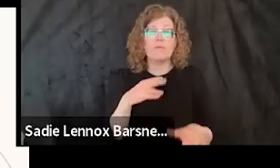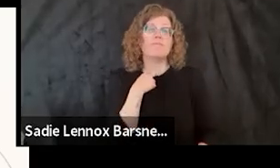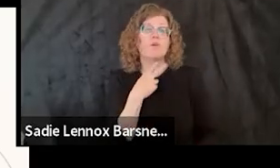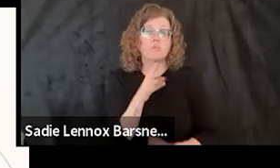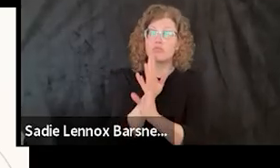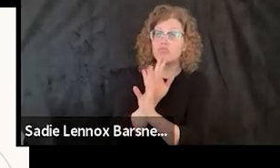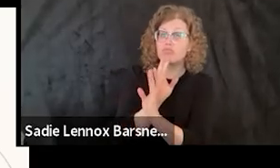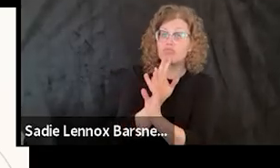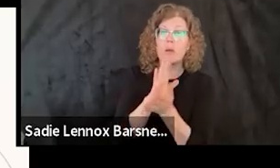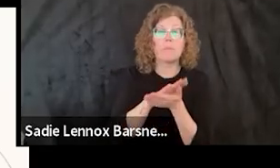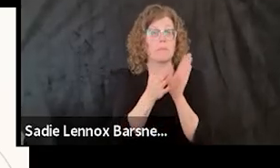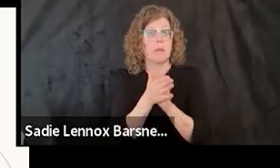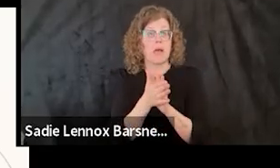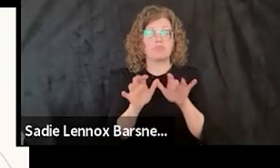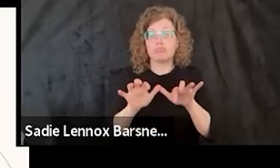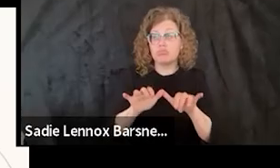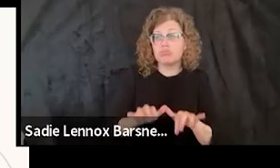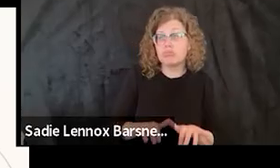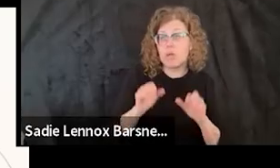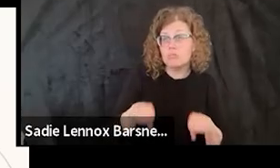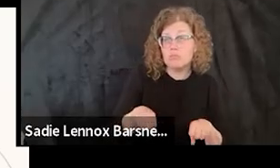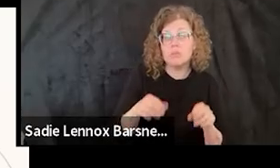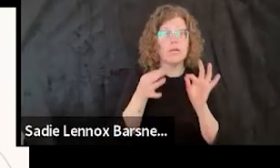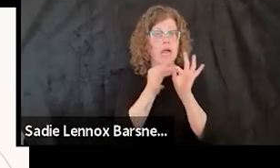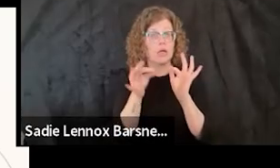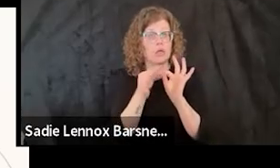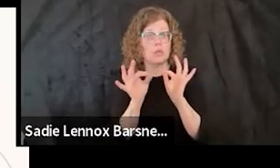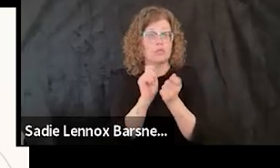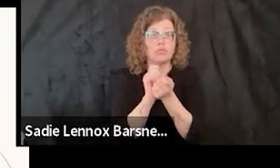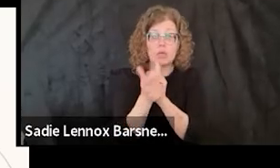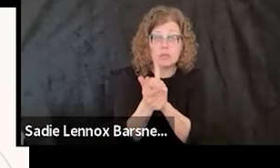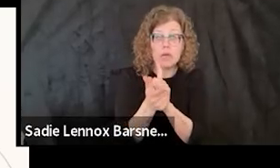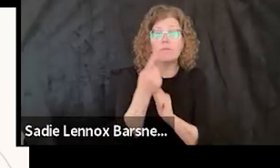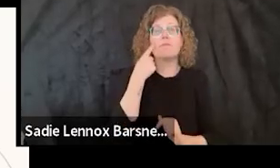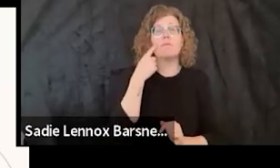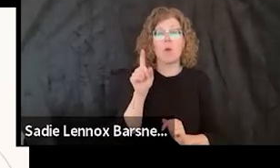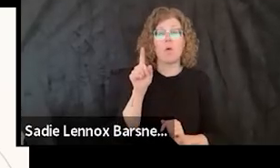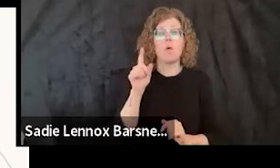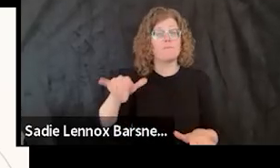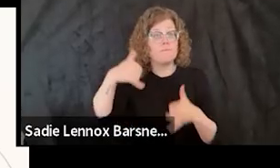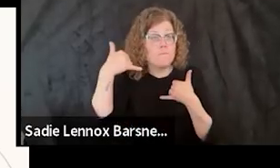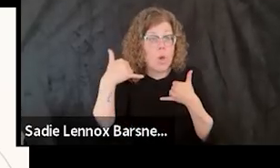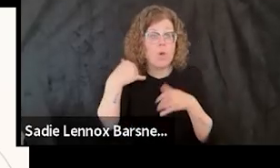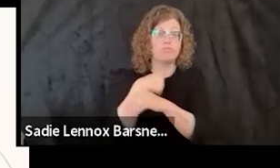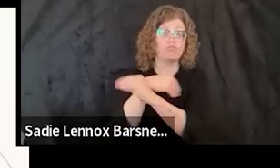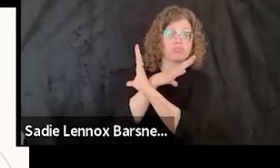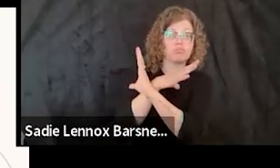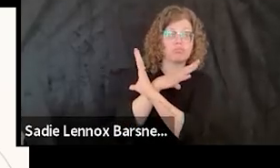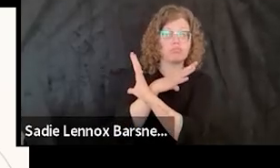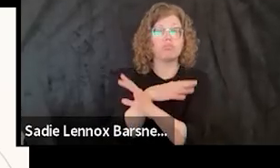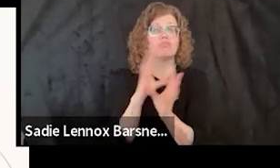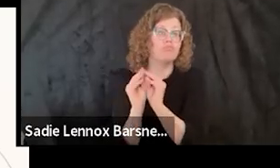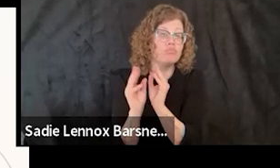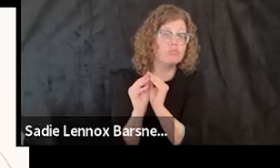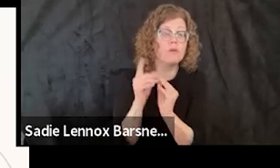language interpretation for phone or video meetings, video or audio applications This means that if